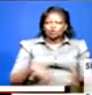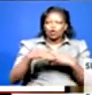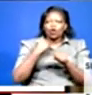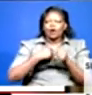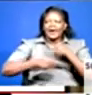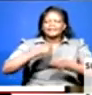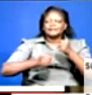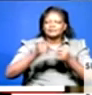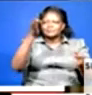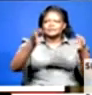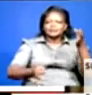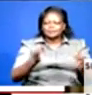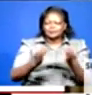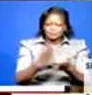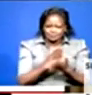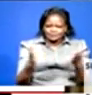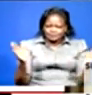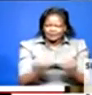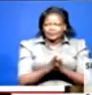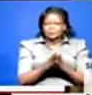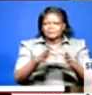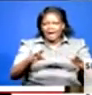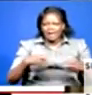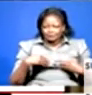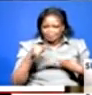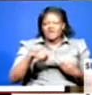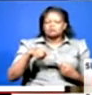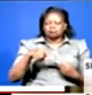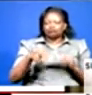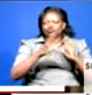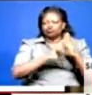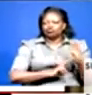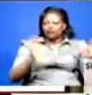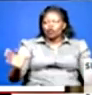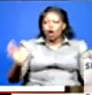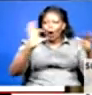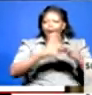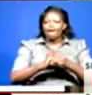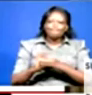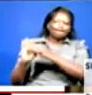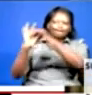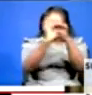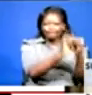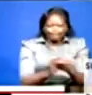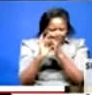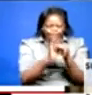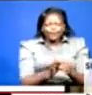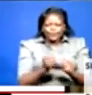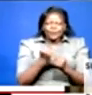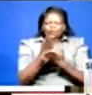sector, have embraced this principle of cooperation and collaboration to